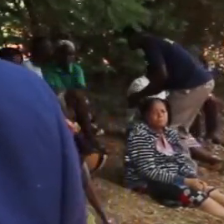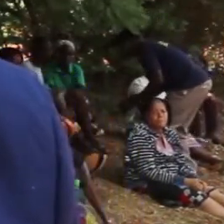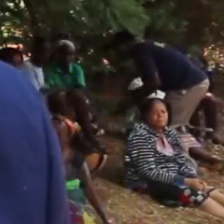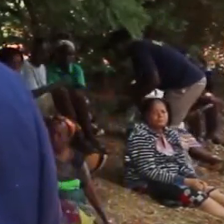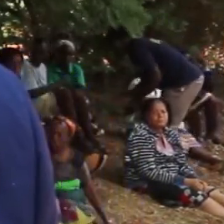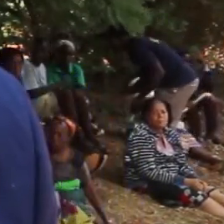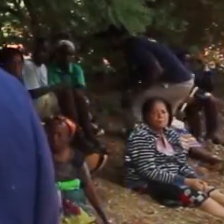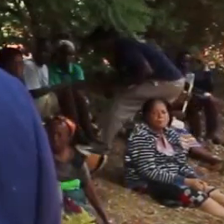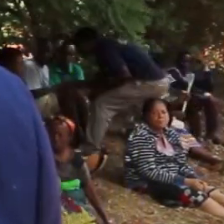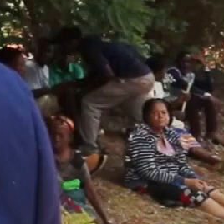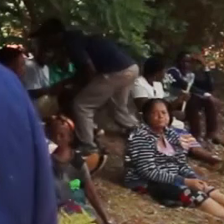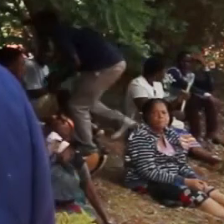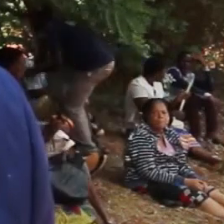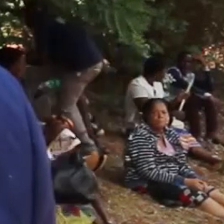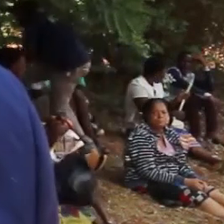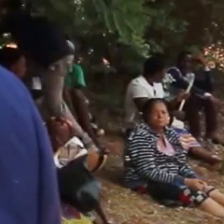the first